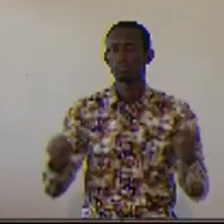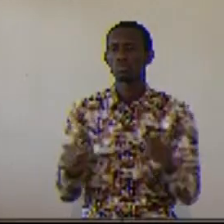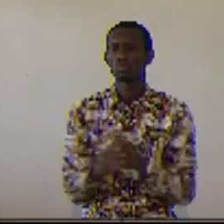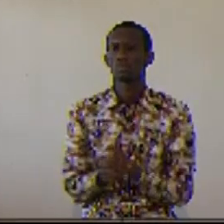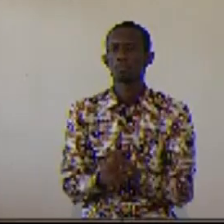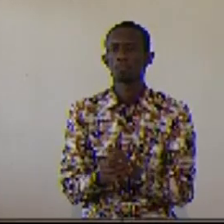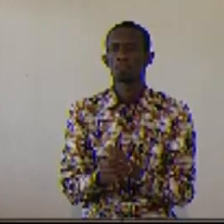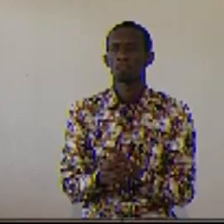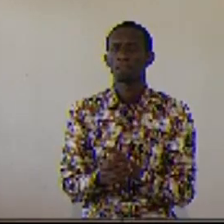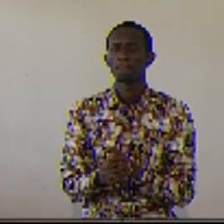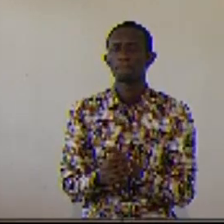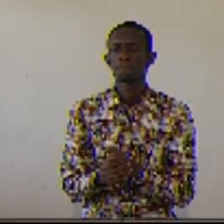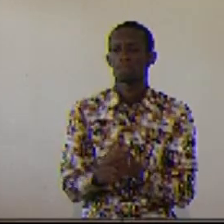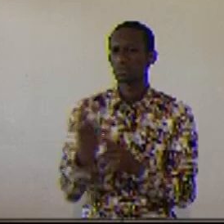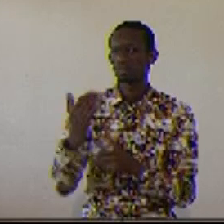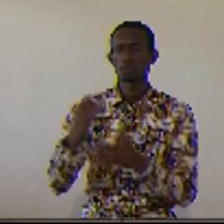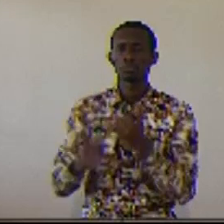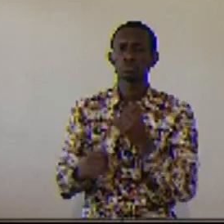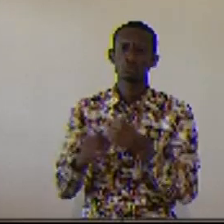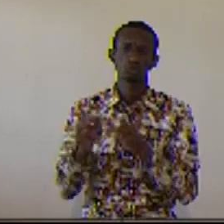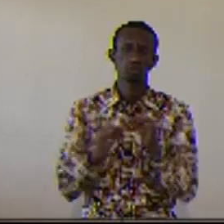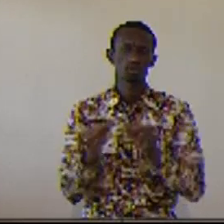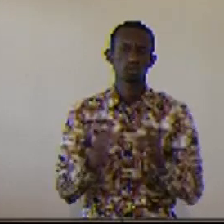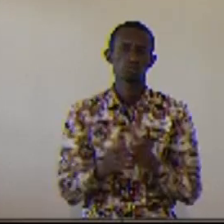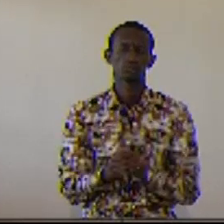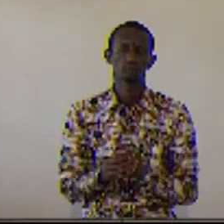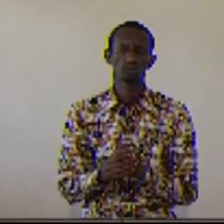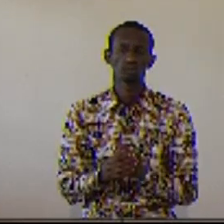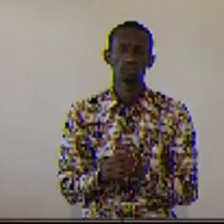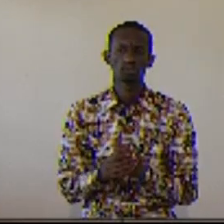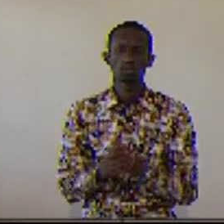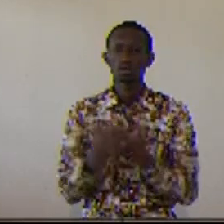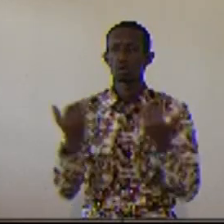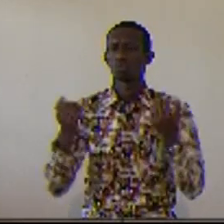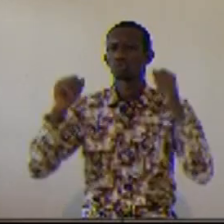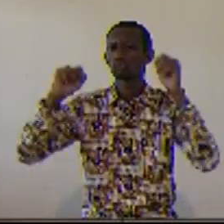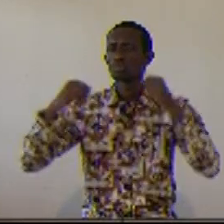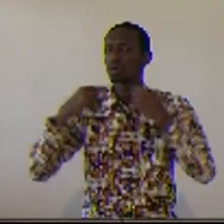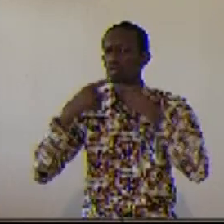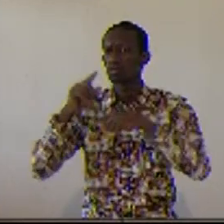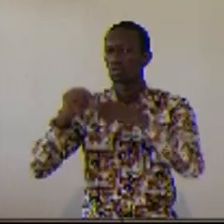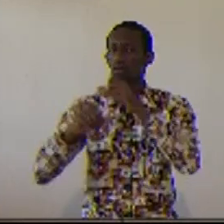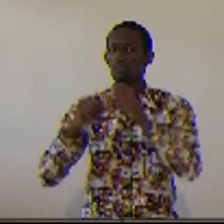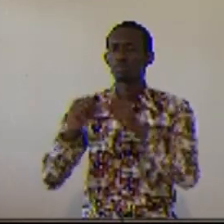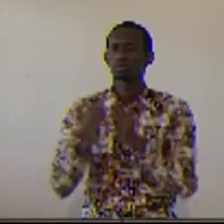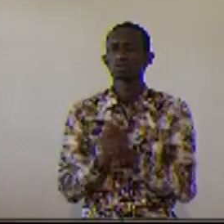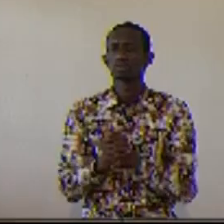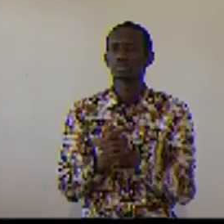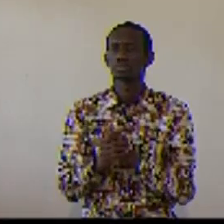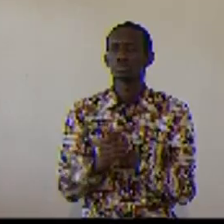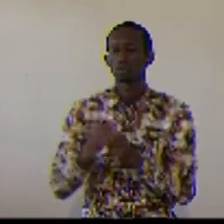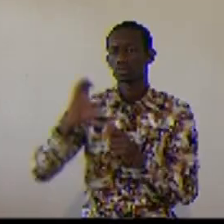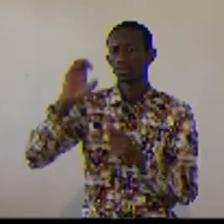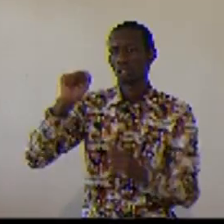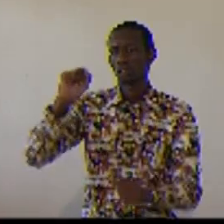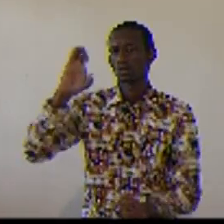This is what I was just trying to explain. So we can talk about the acidity. The